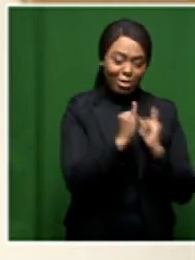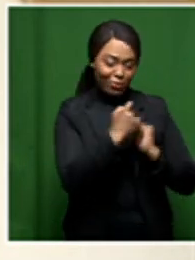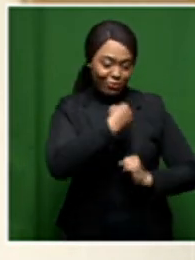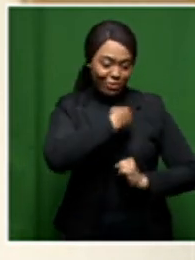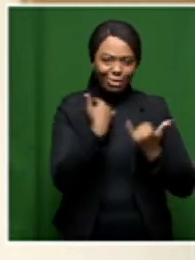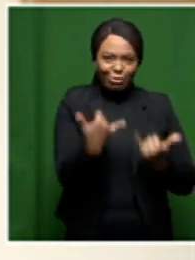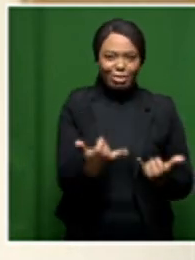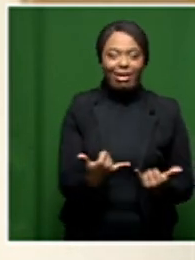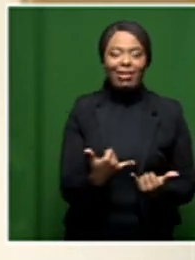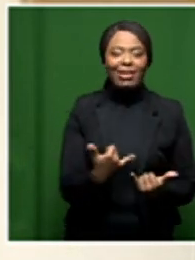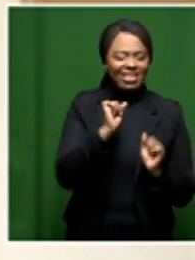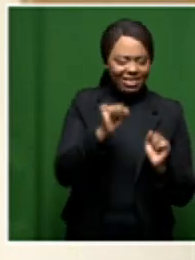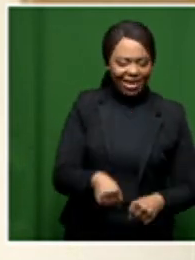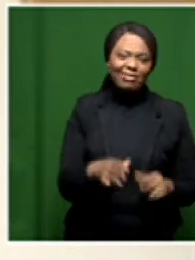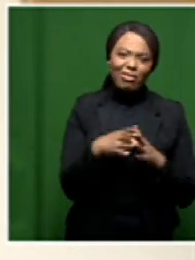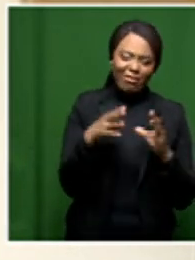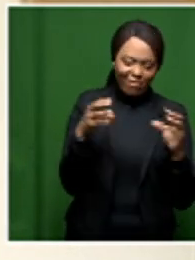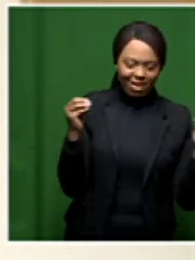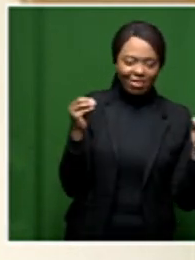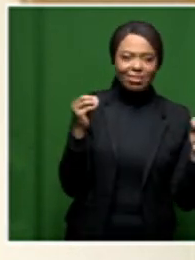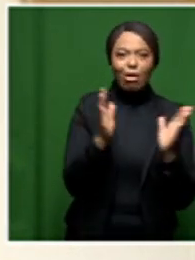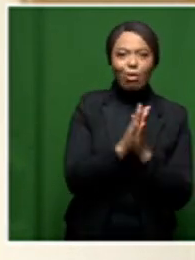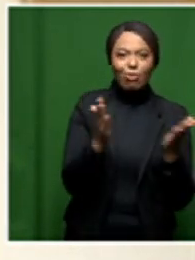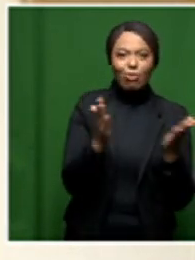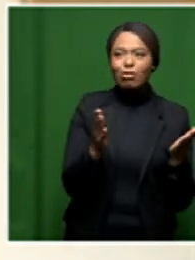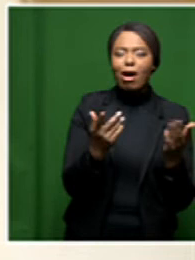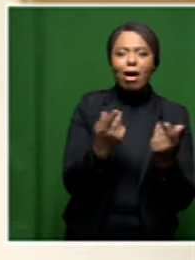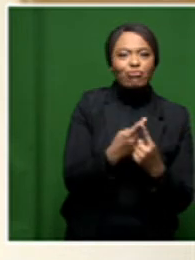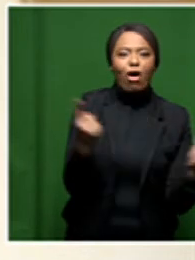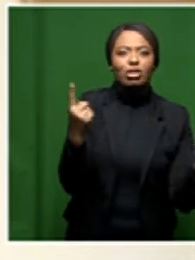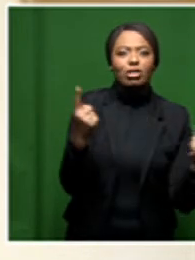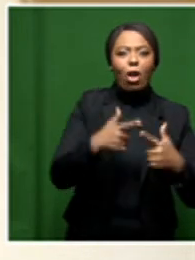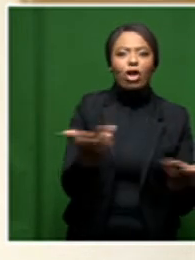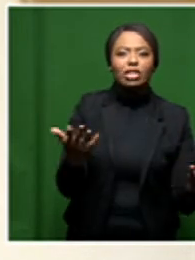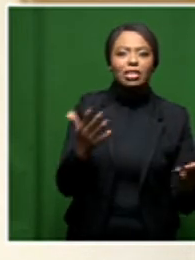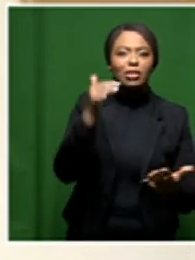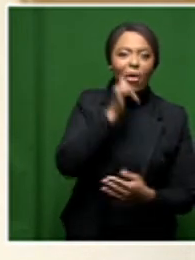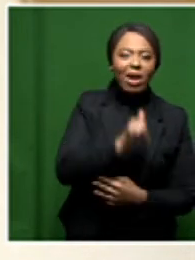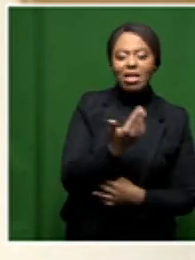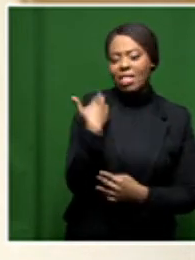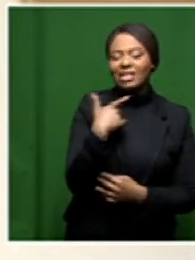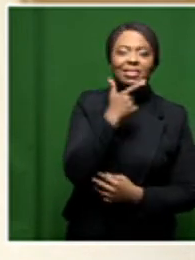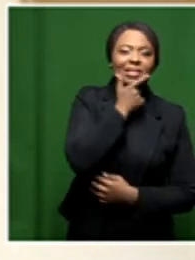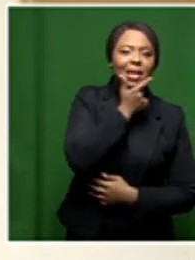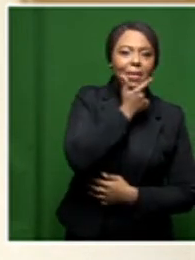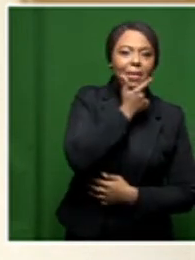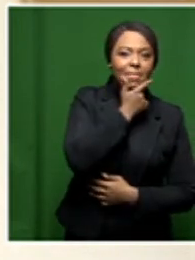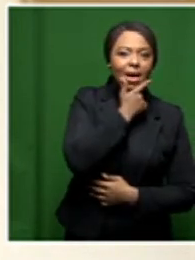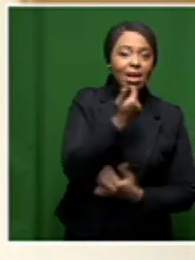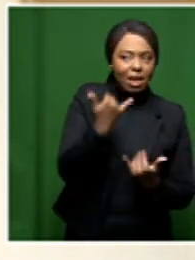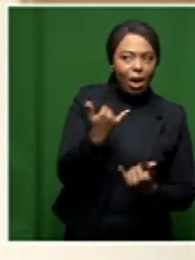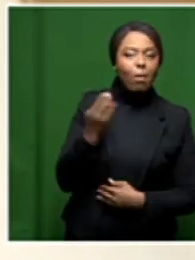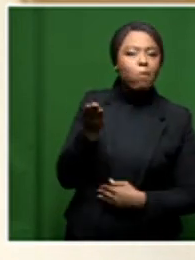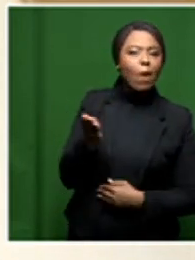yes, I finished that book was published or launched in December, and I'm now busy. I'm actually currently in Mount